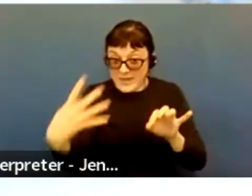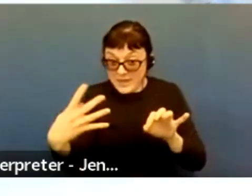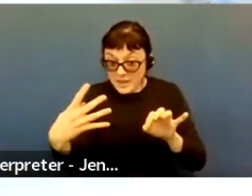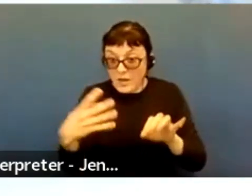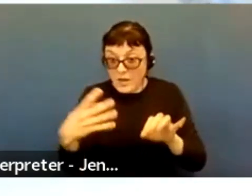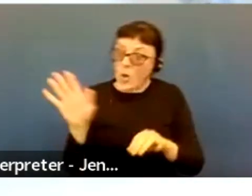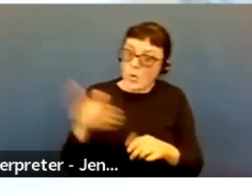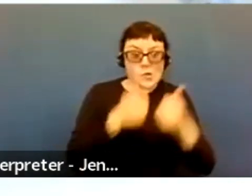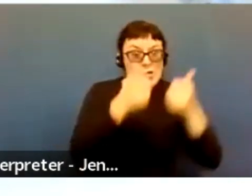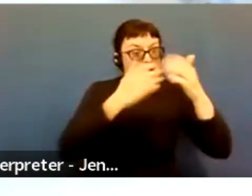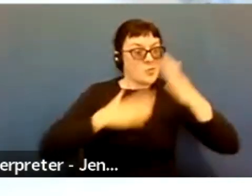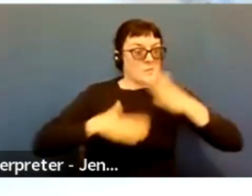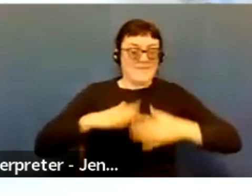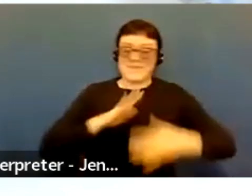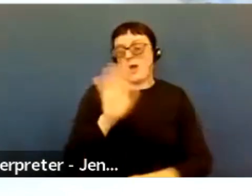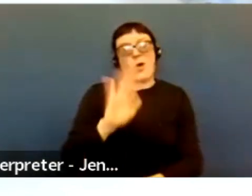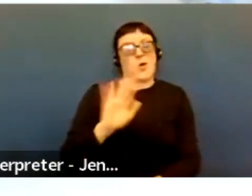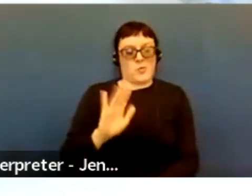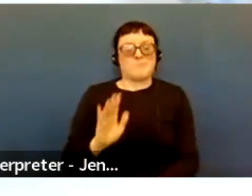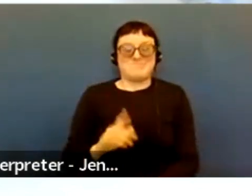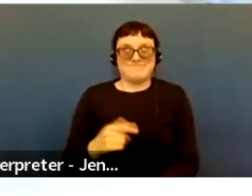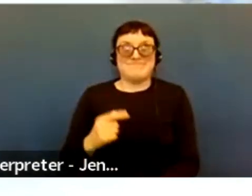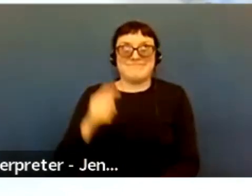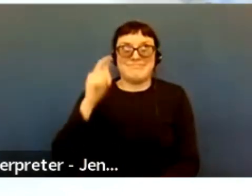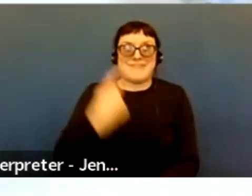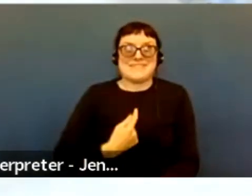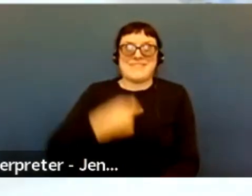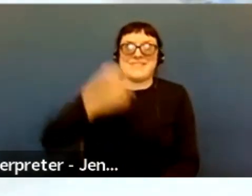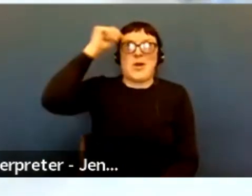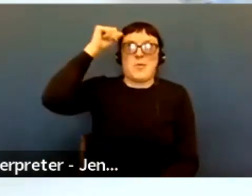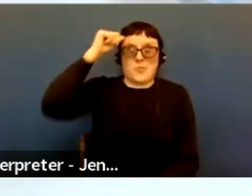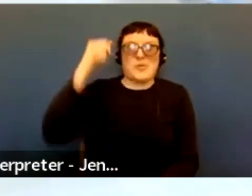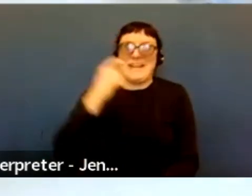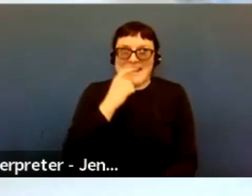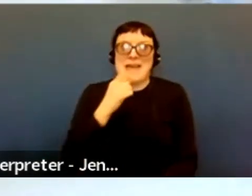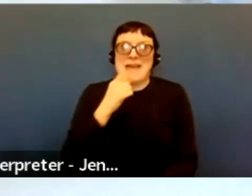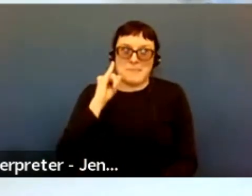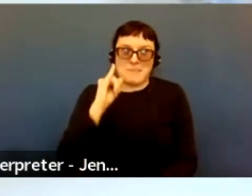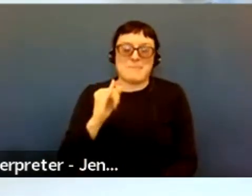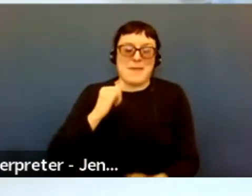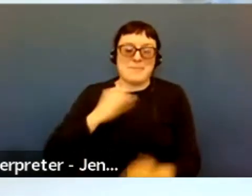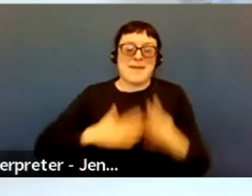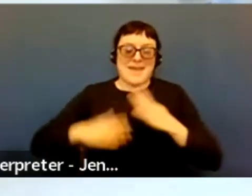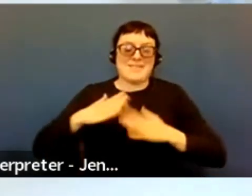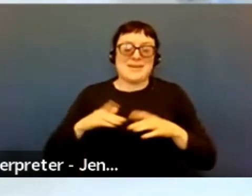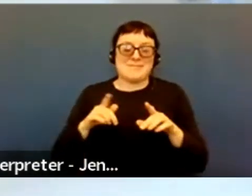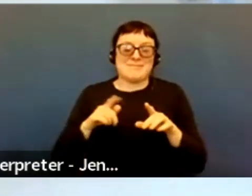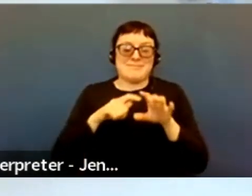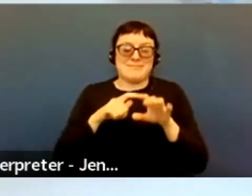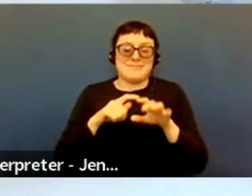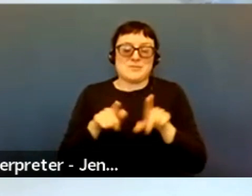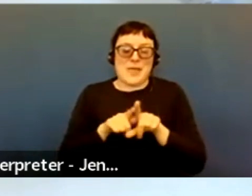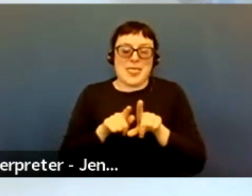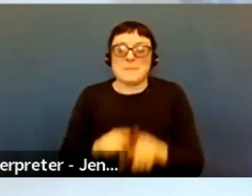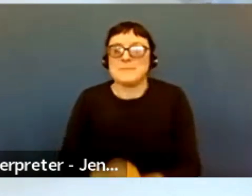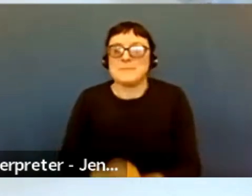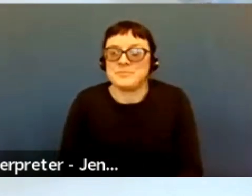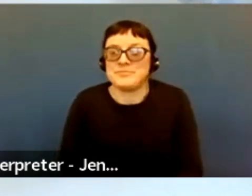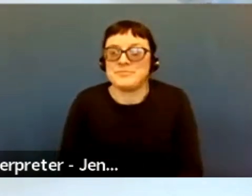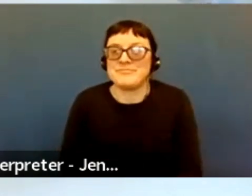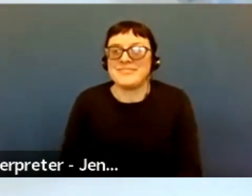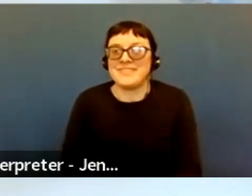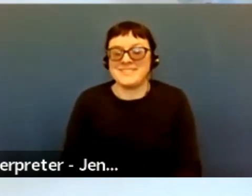exempt from bad behavior. I'm sad to say, from bitter experience, we are not exempt from bad behavior. And